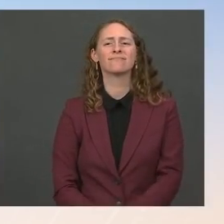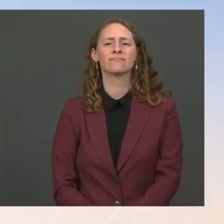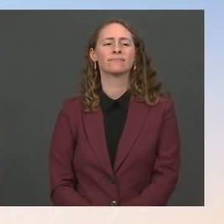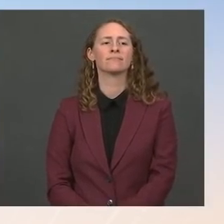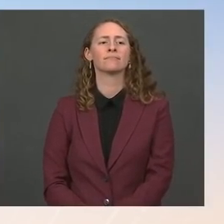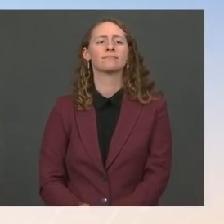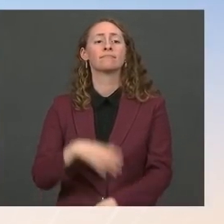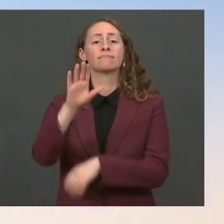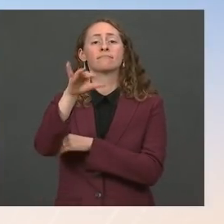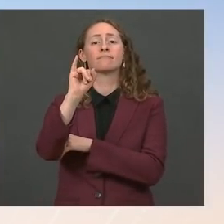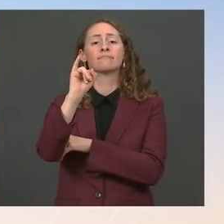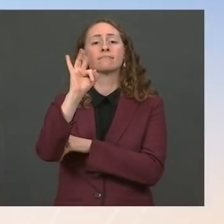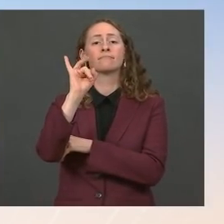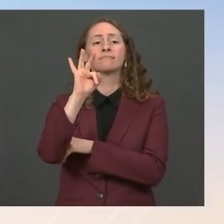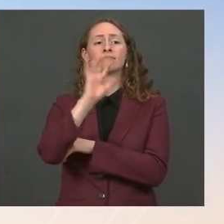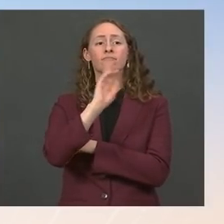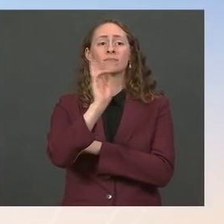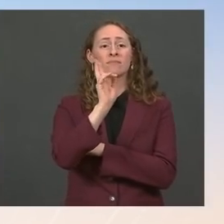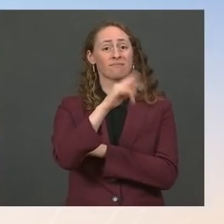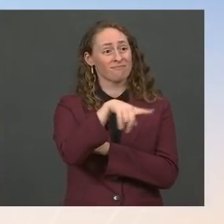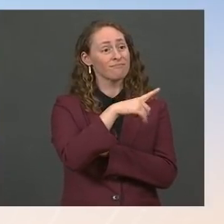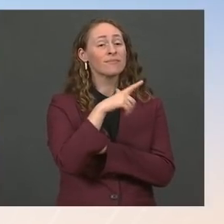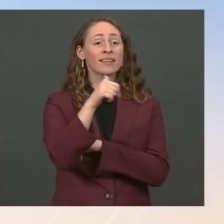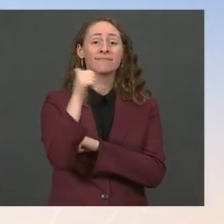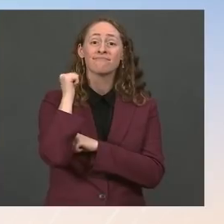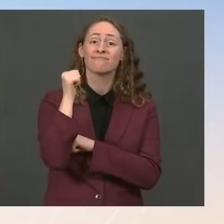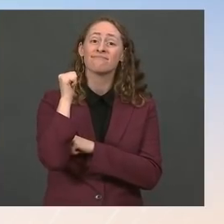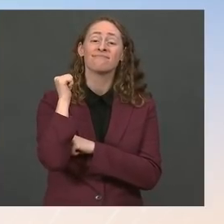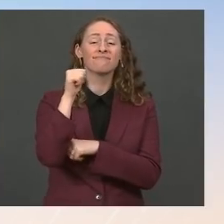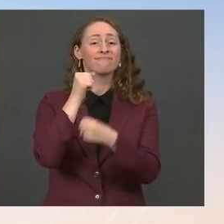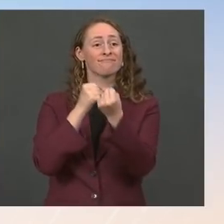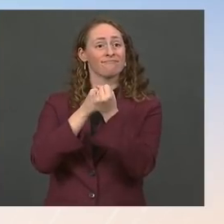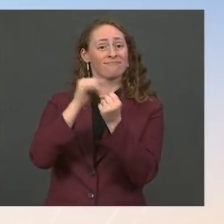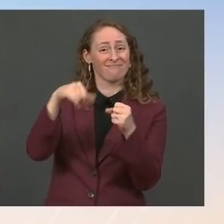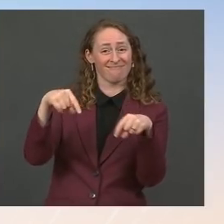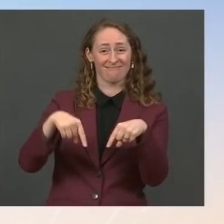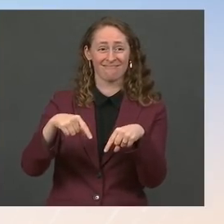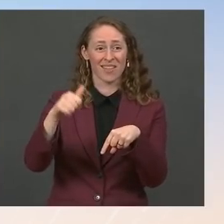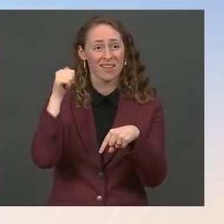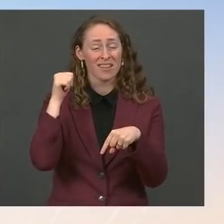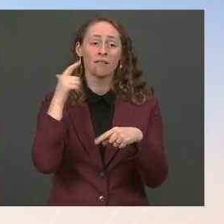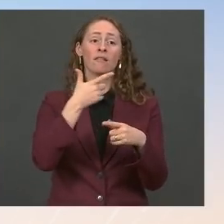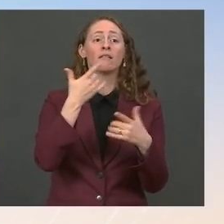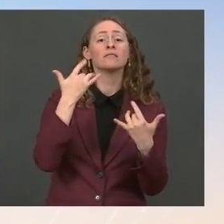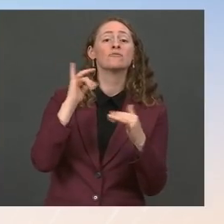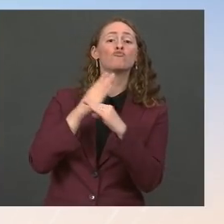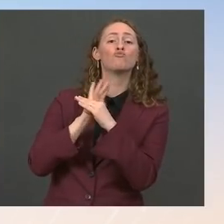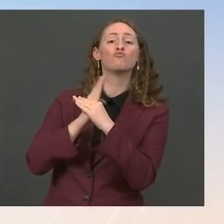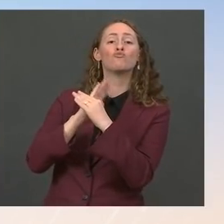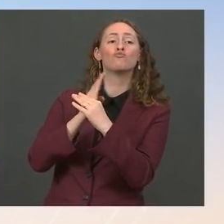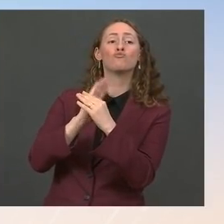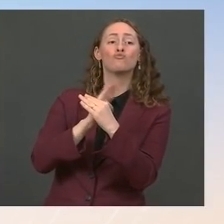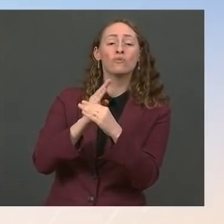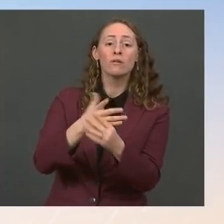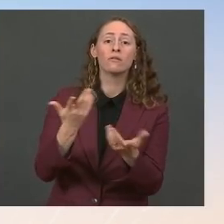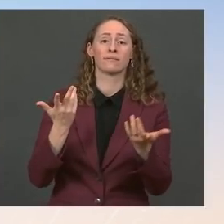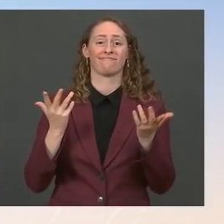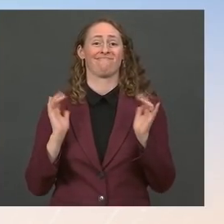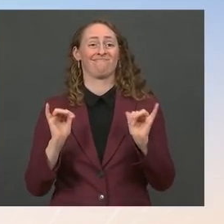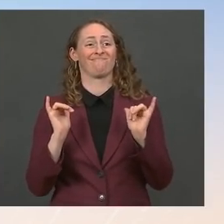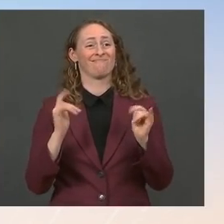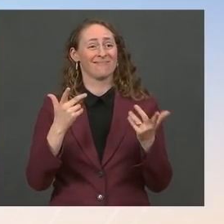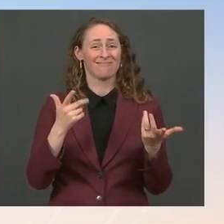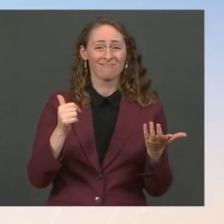Republicans cannot come forward and stop standing in the way, if they can't support strengthening, protecting